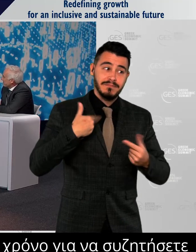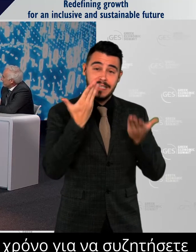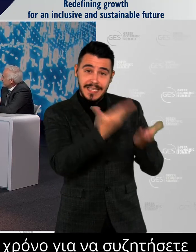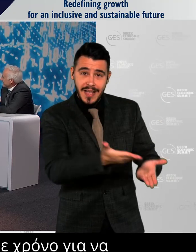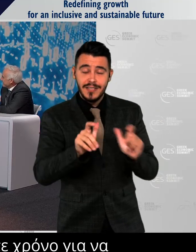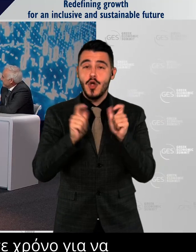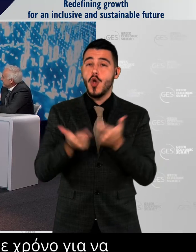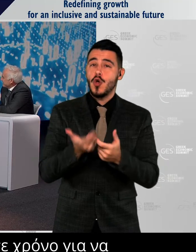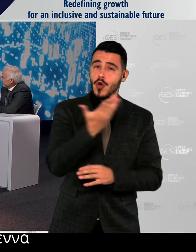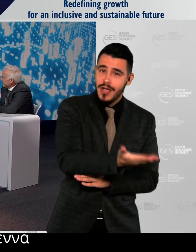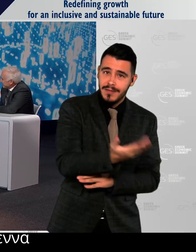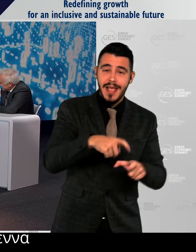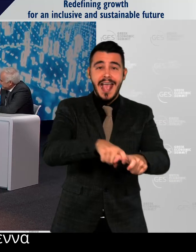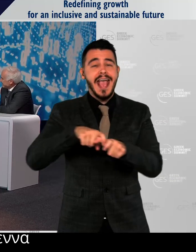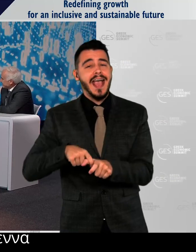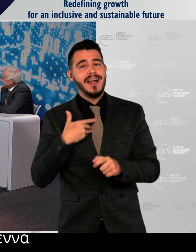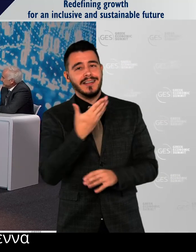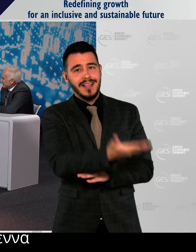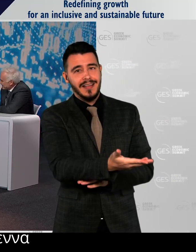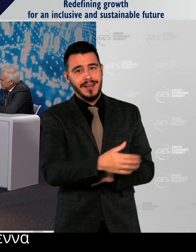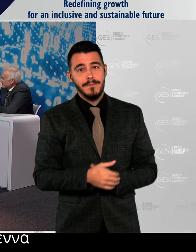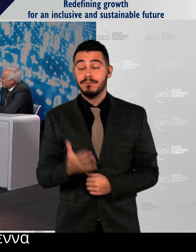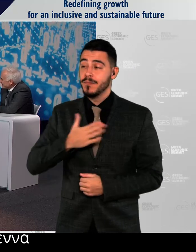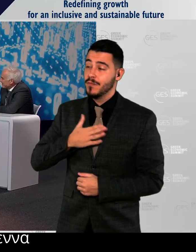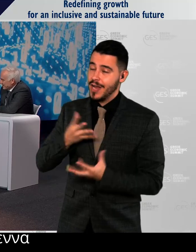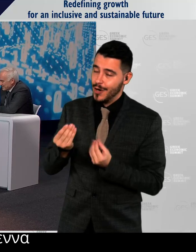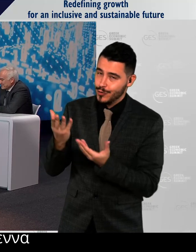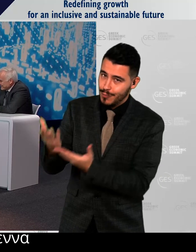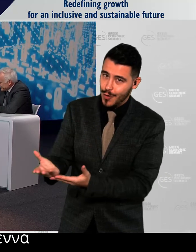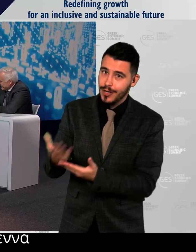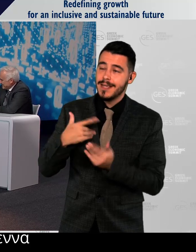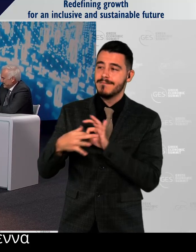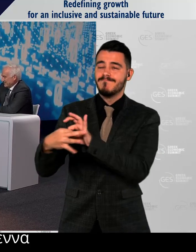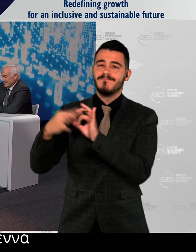Okay. Thank you very much, and great partnership. Thank you very much. Thank you.